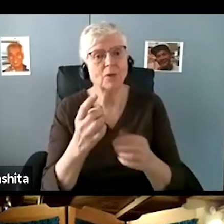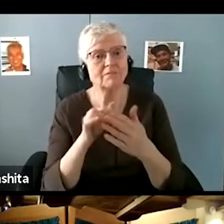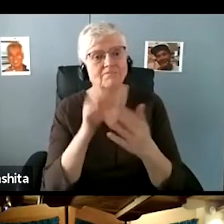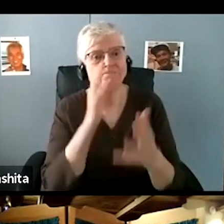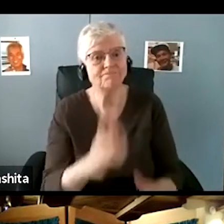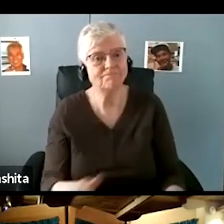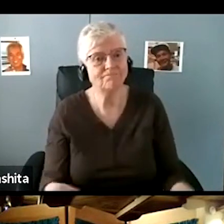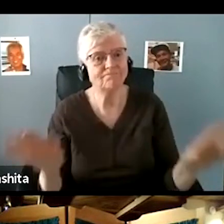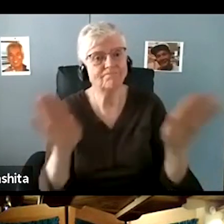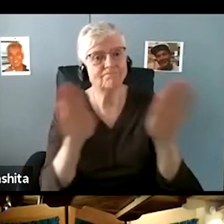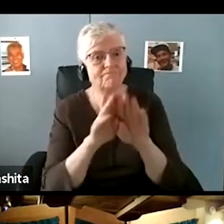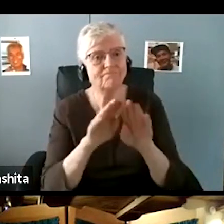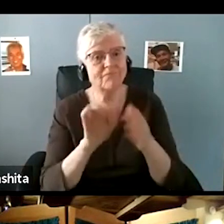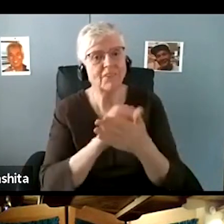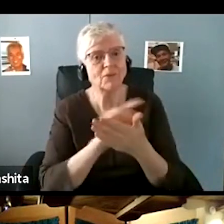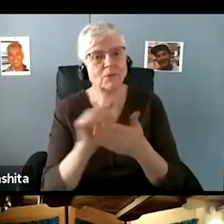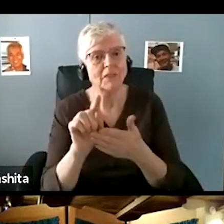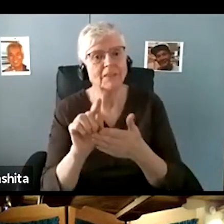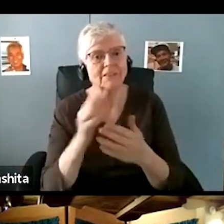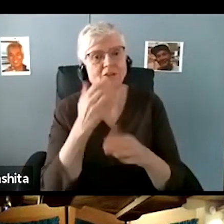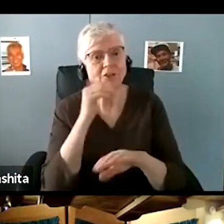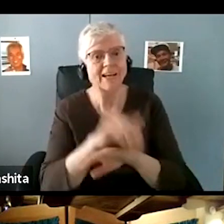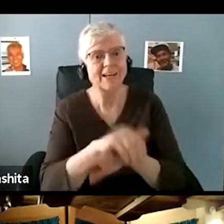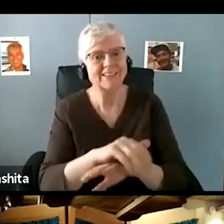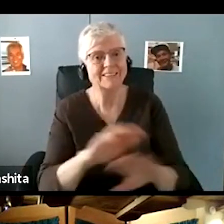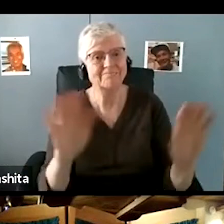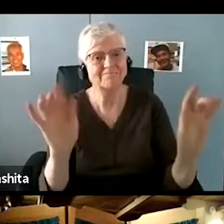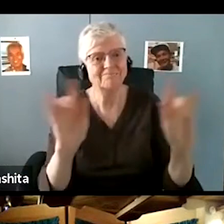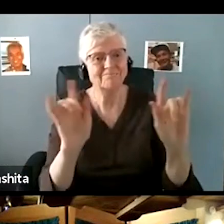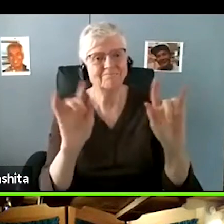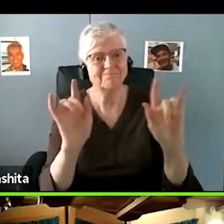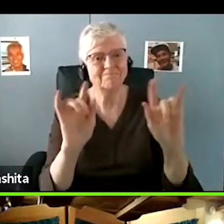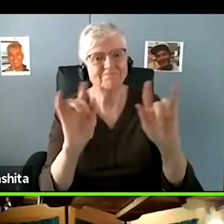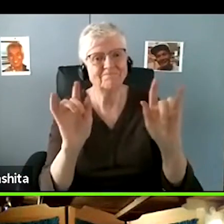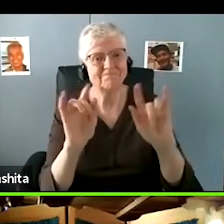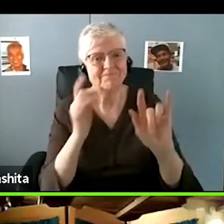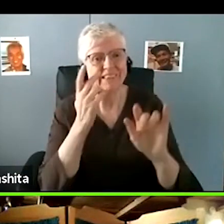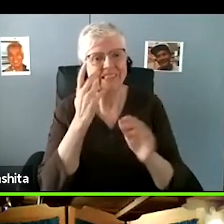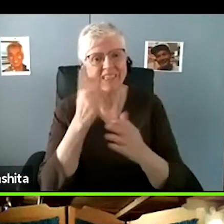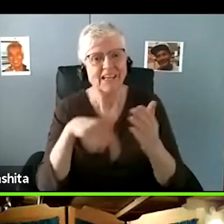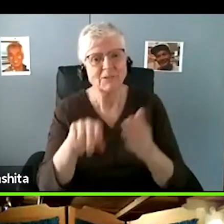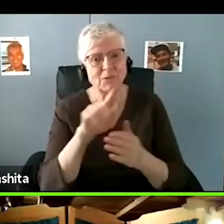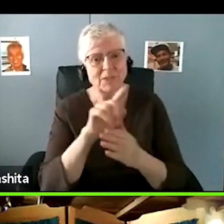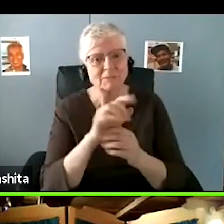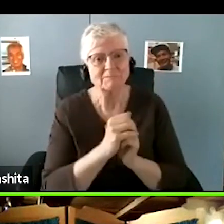week. Good night. Thank you. We'll see you next week.